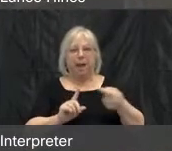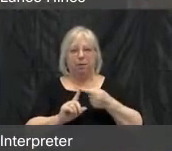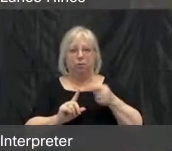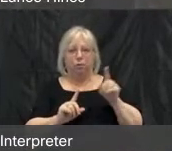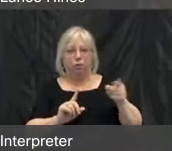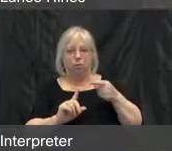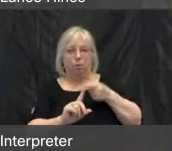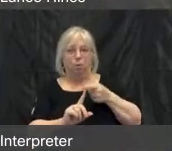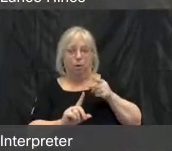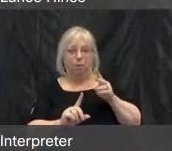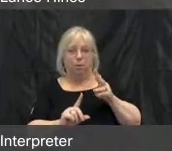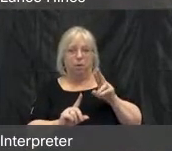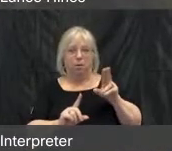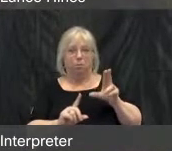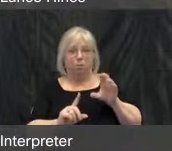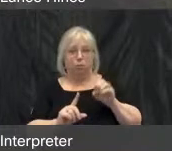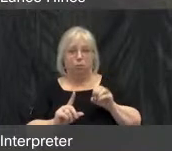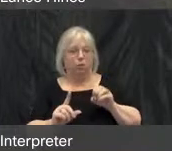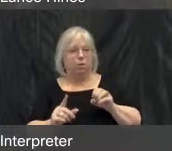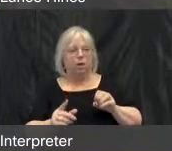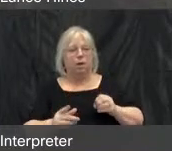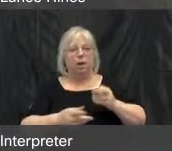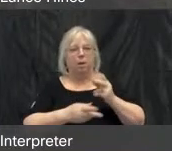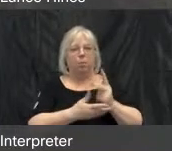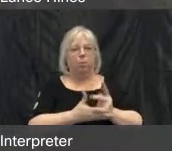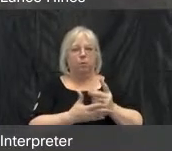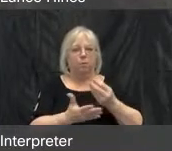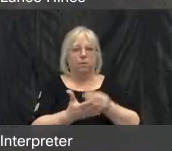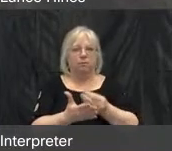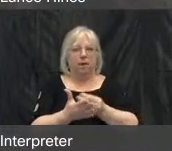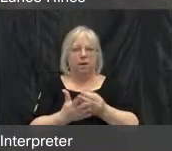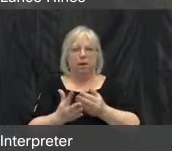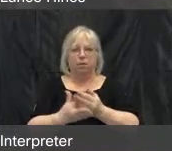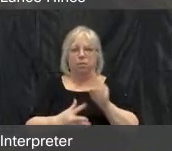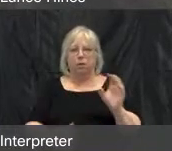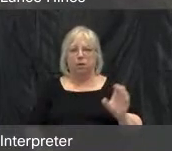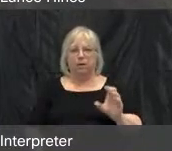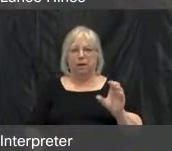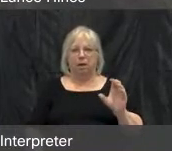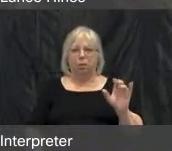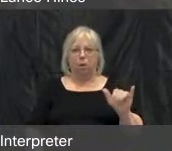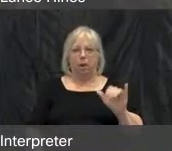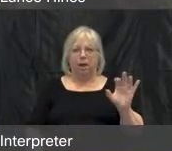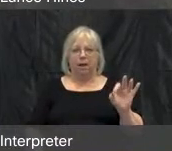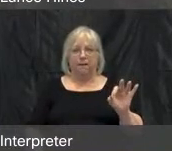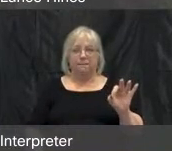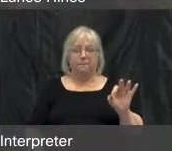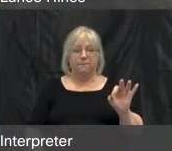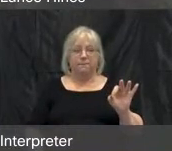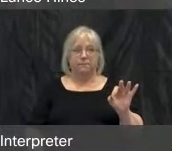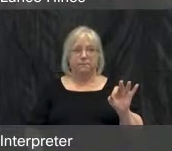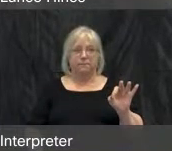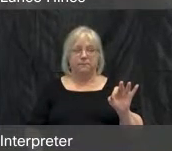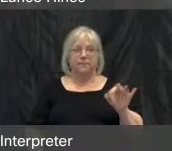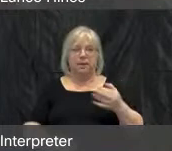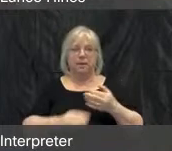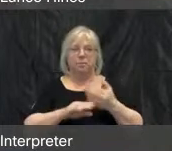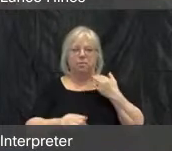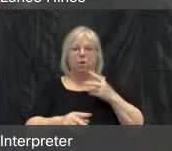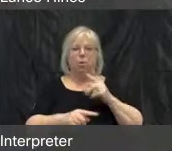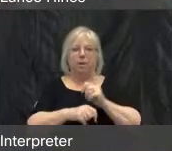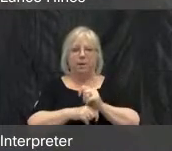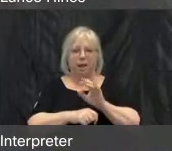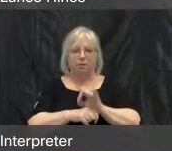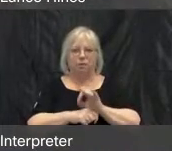Bruce, approval of funding through CYF before used to be Task Force